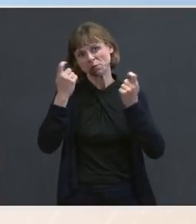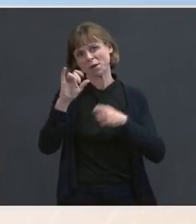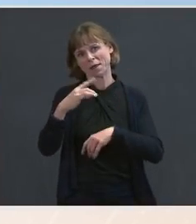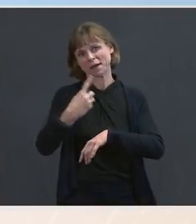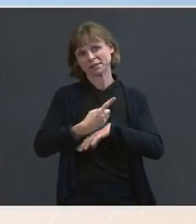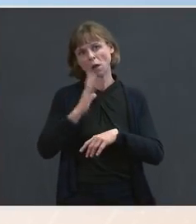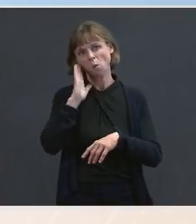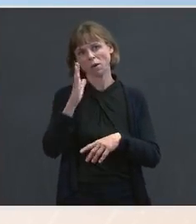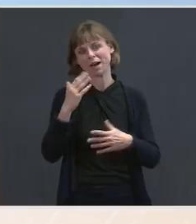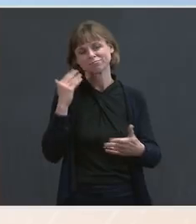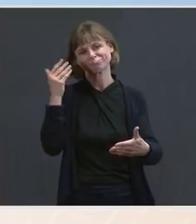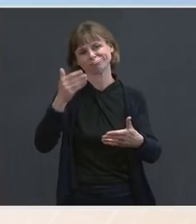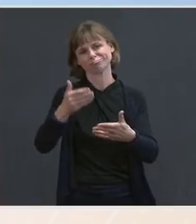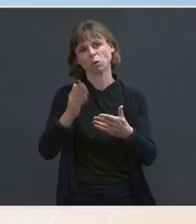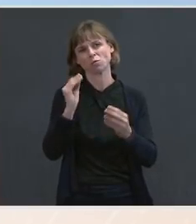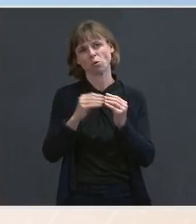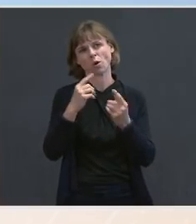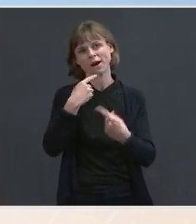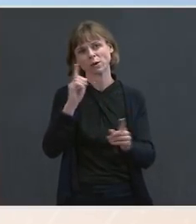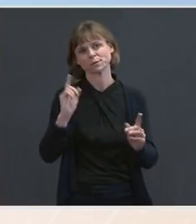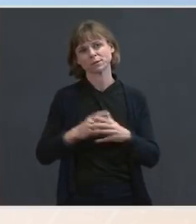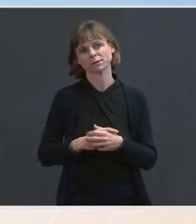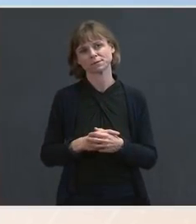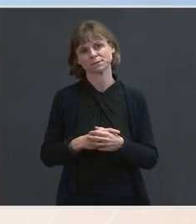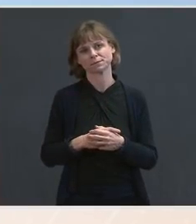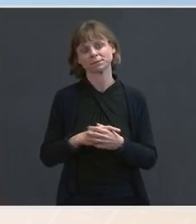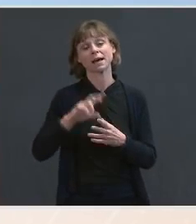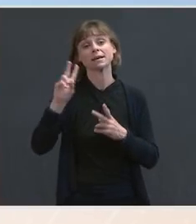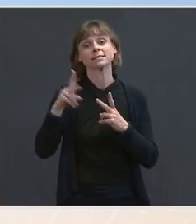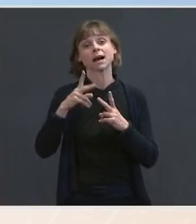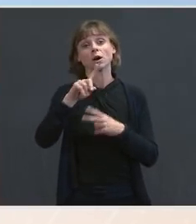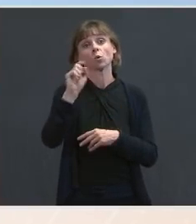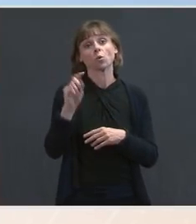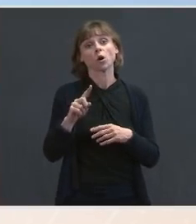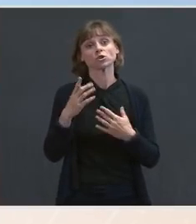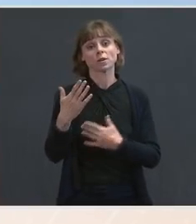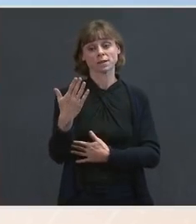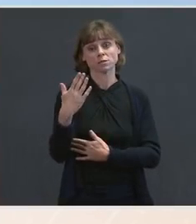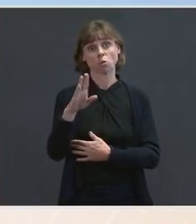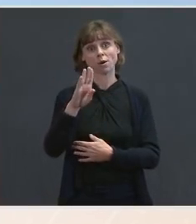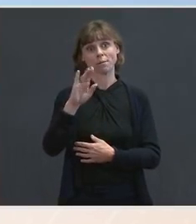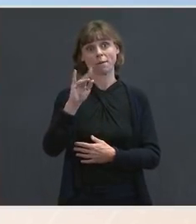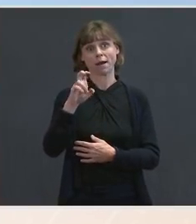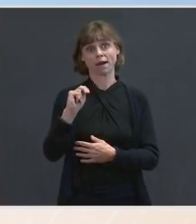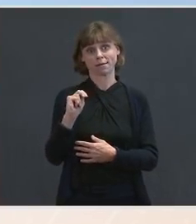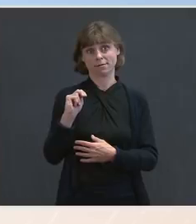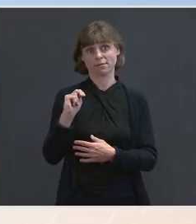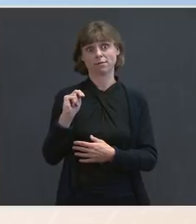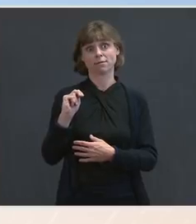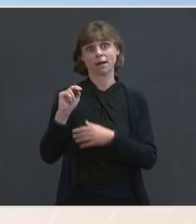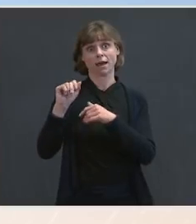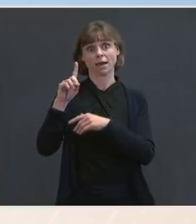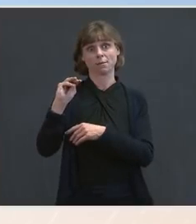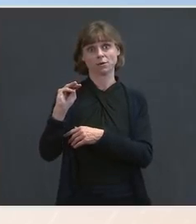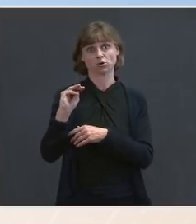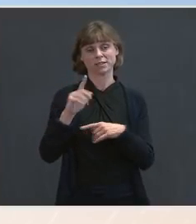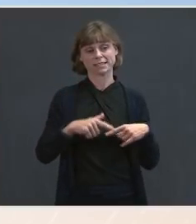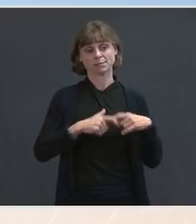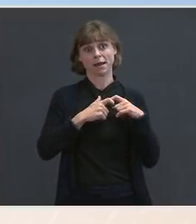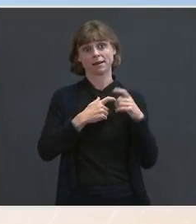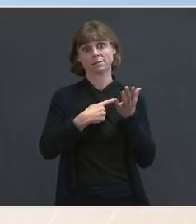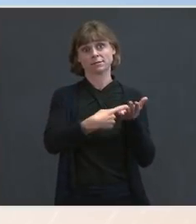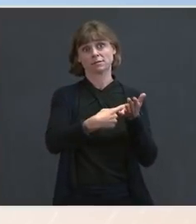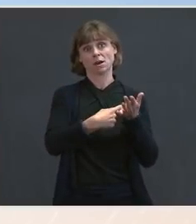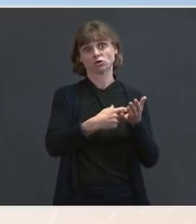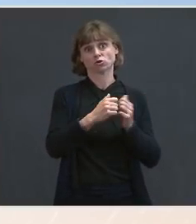as we get closer. And just a second question on trade. This morning, the Biden administration suspended tariffs on UK exports as